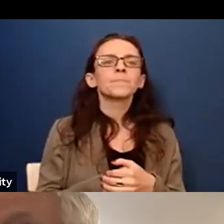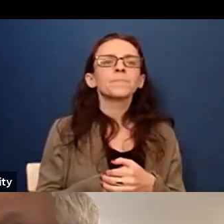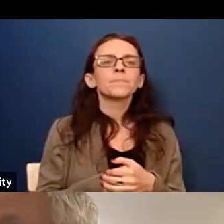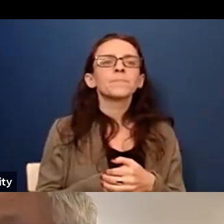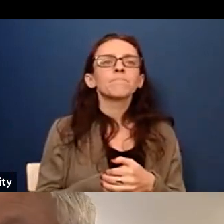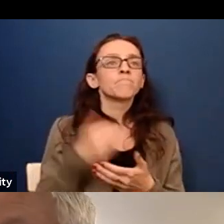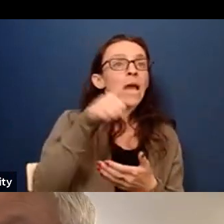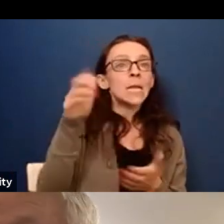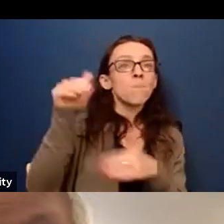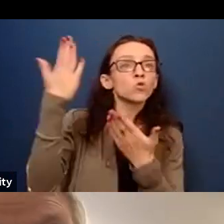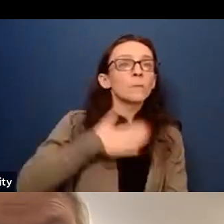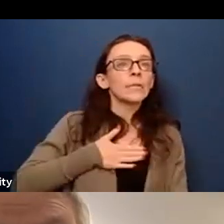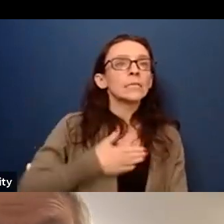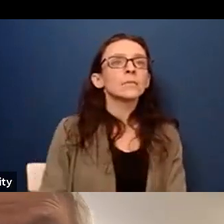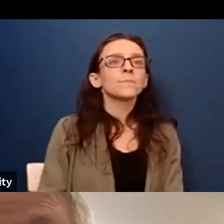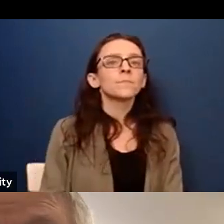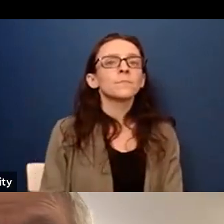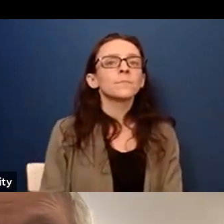May I have a motion, please?